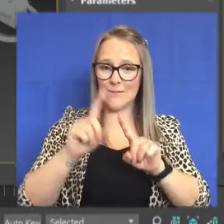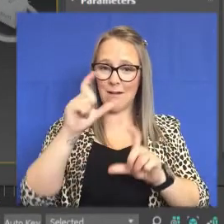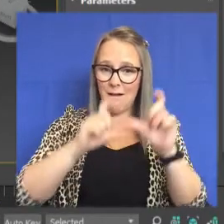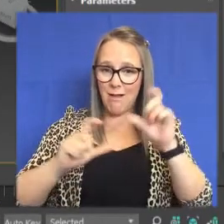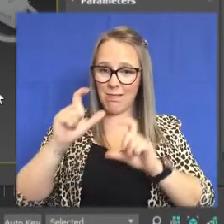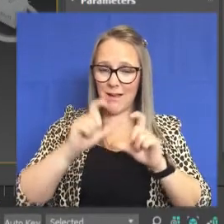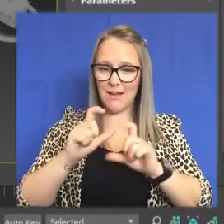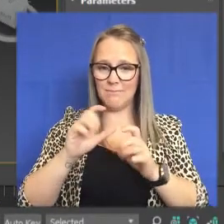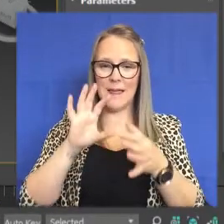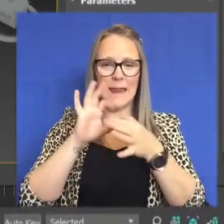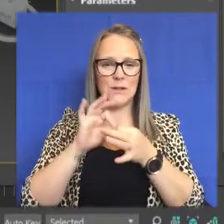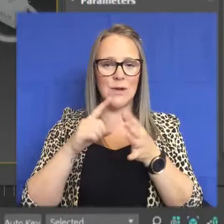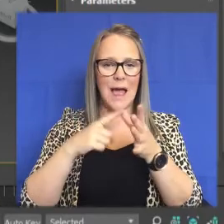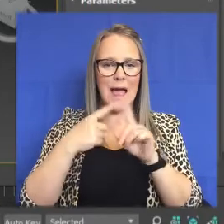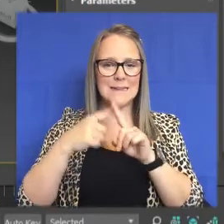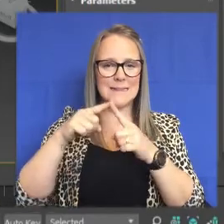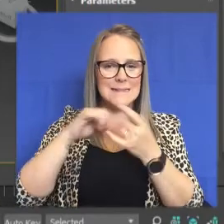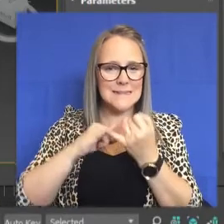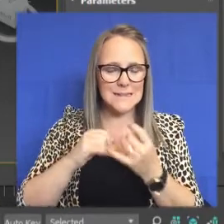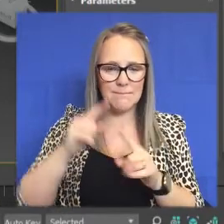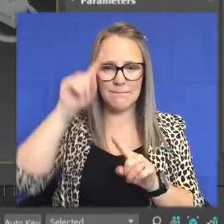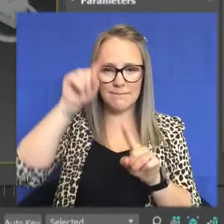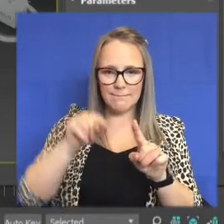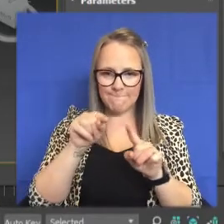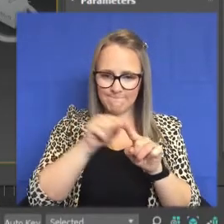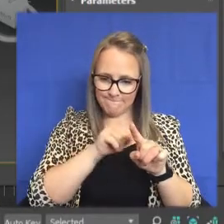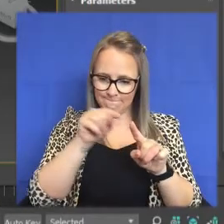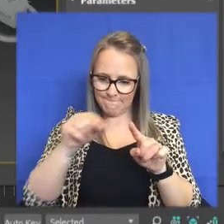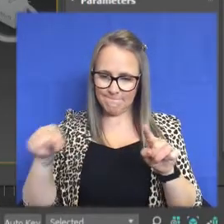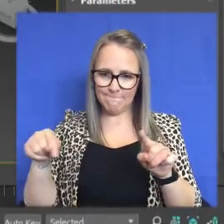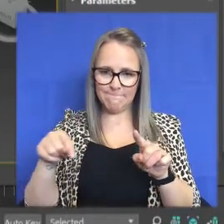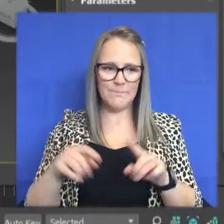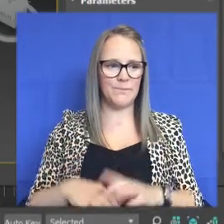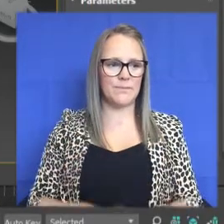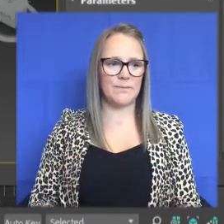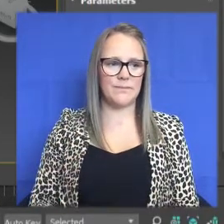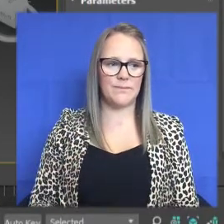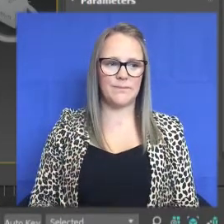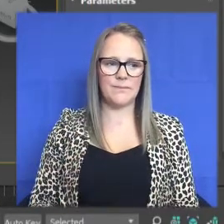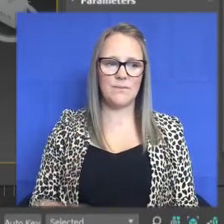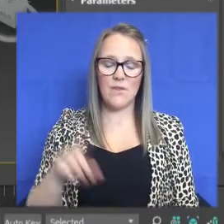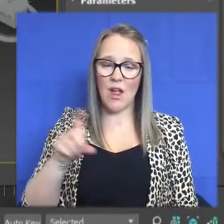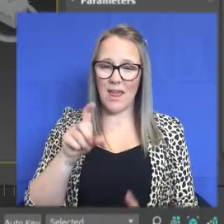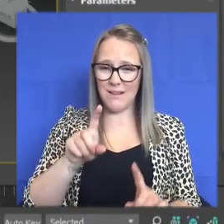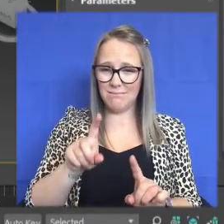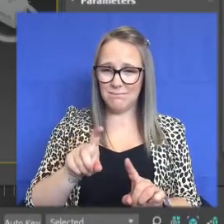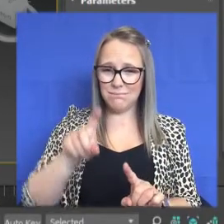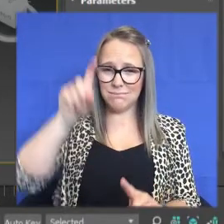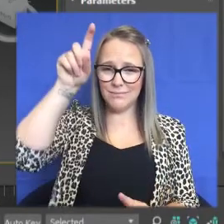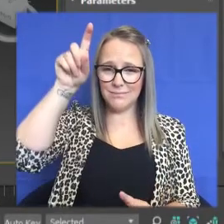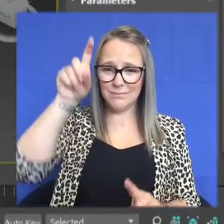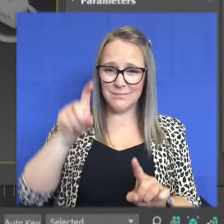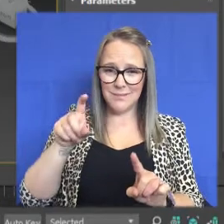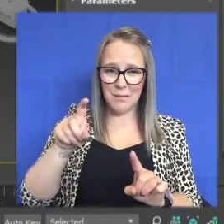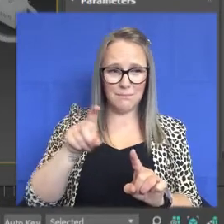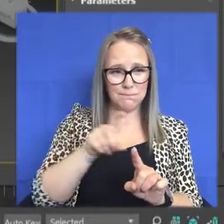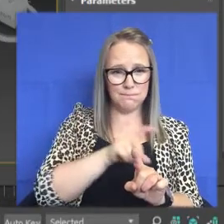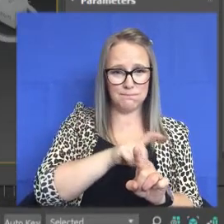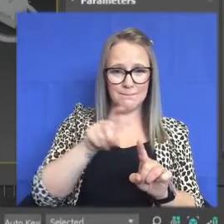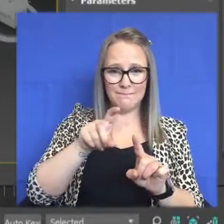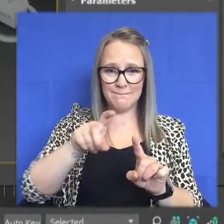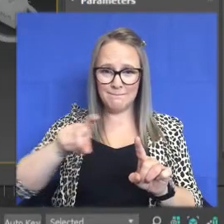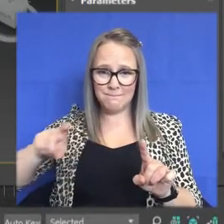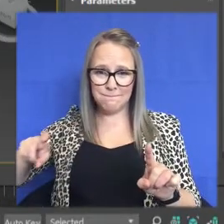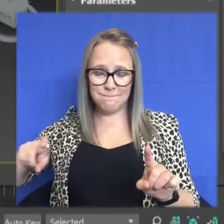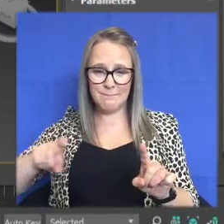different axes. If you left click on the arrow, you can move the object in one axis